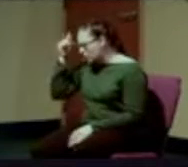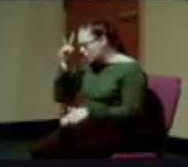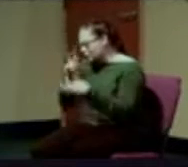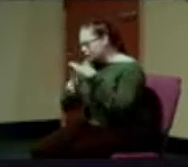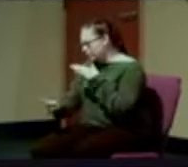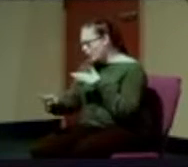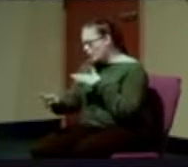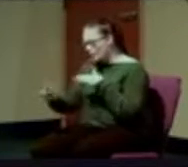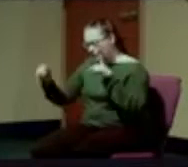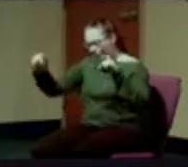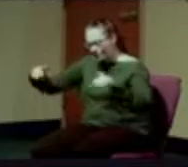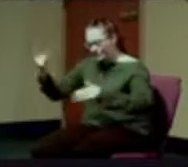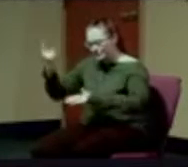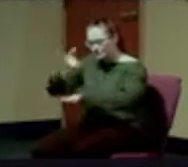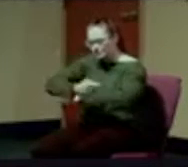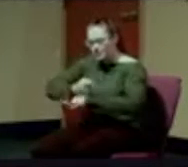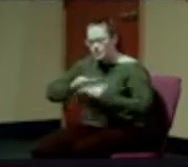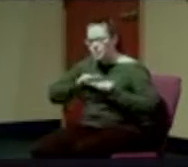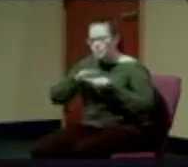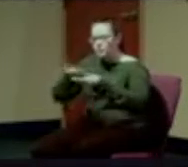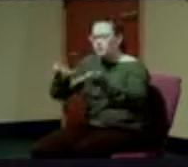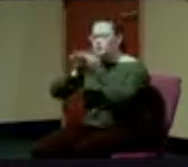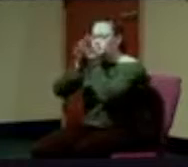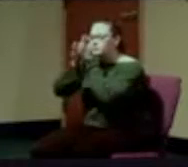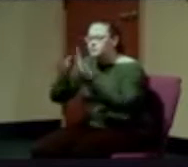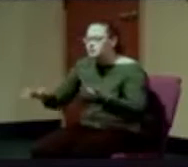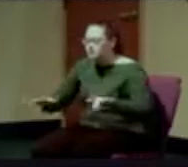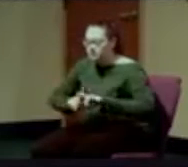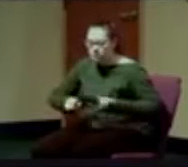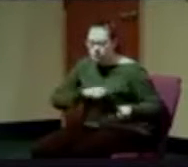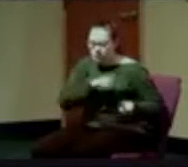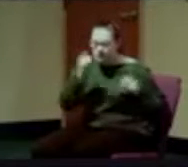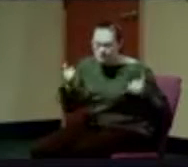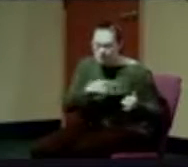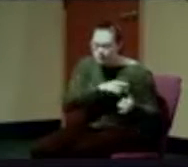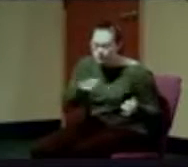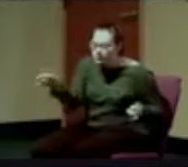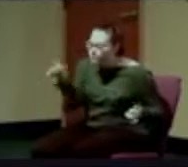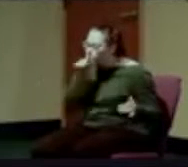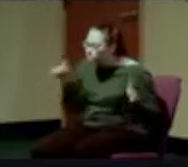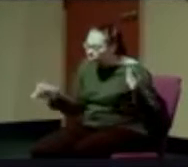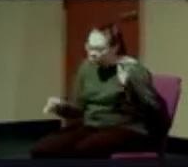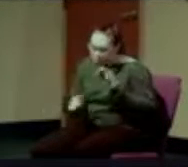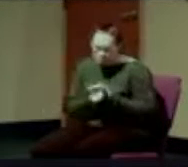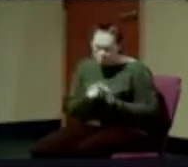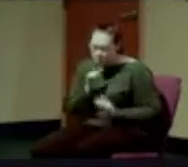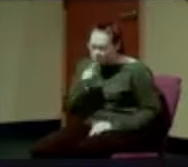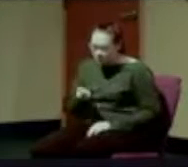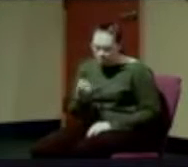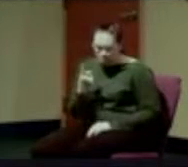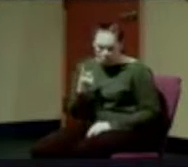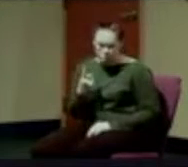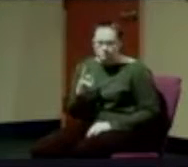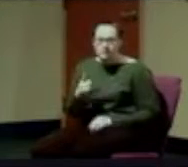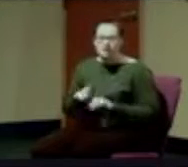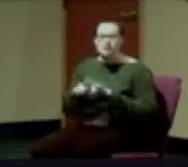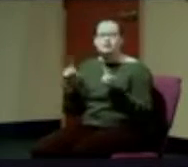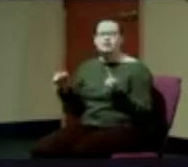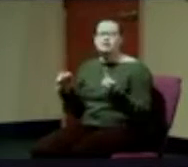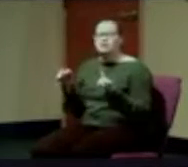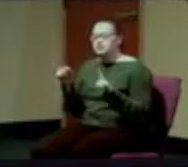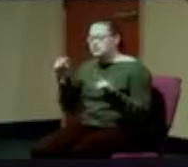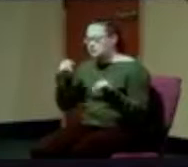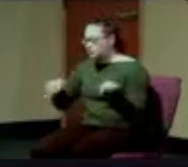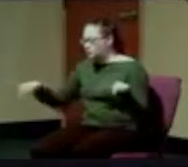bring peace, now it is hidden from your eyes. The days will come when your enemies will build an embankment against